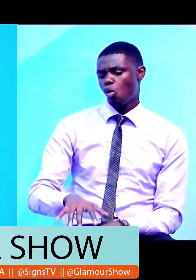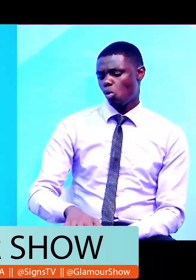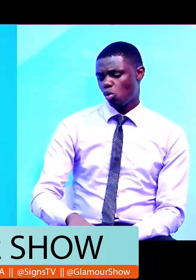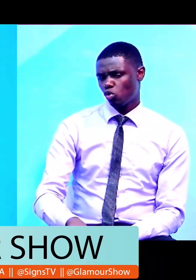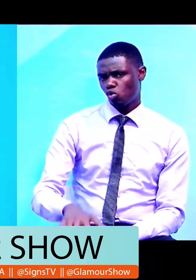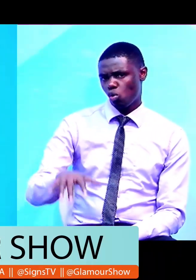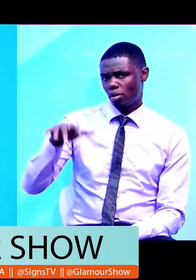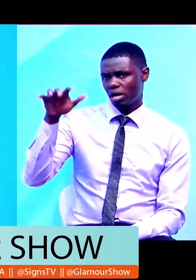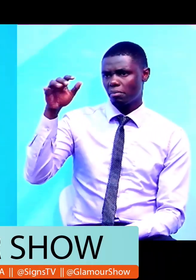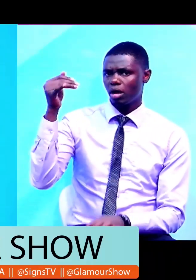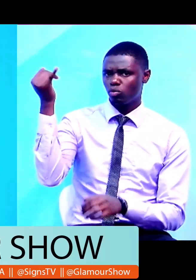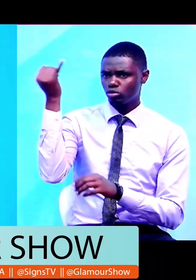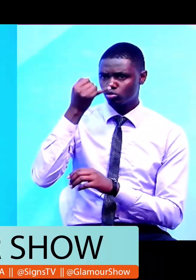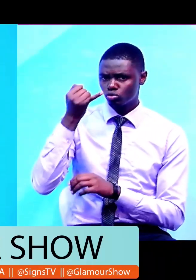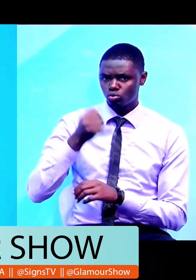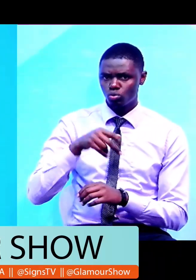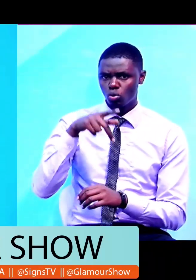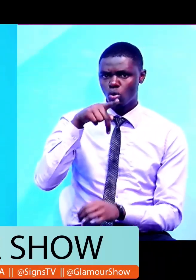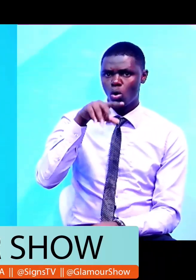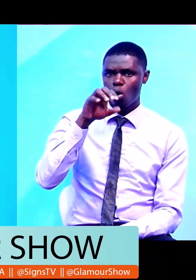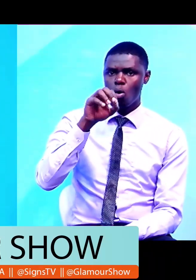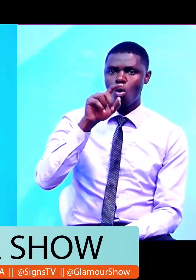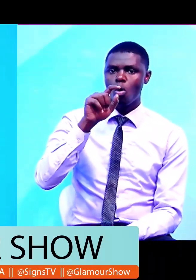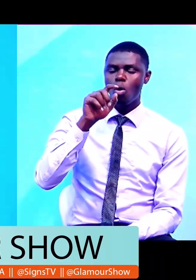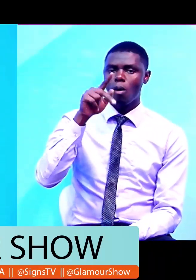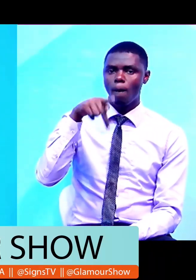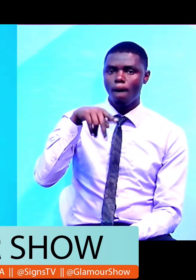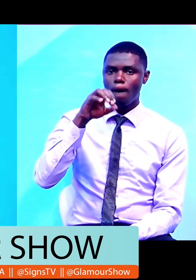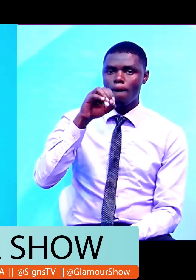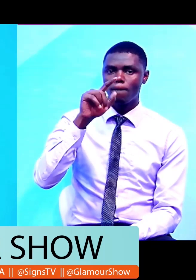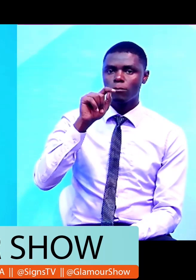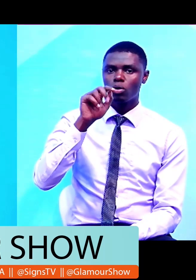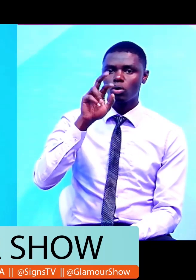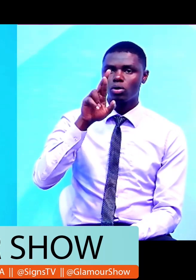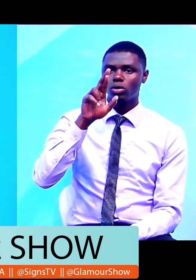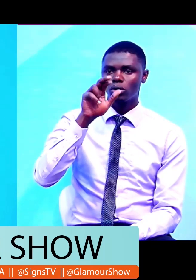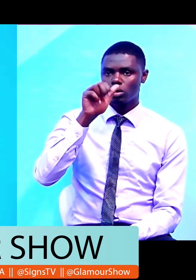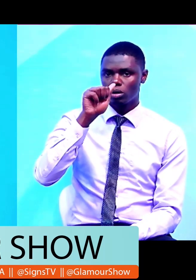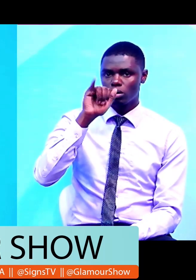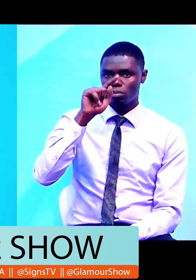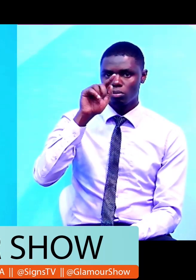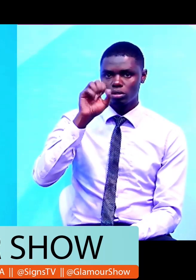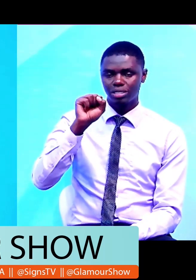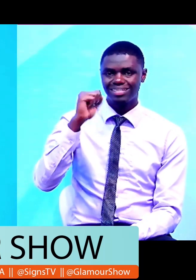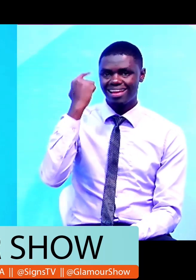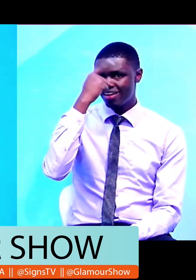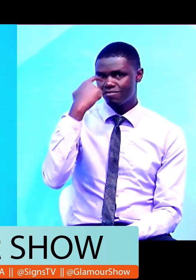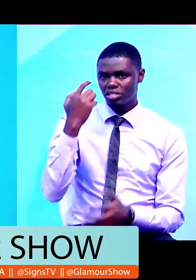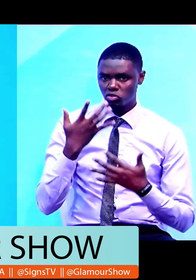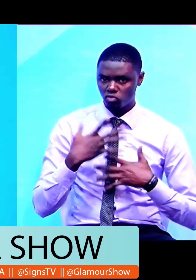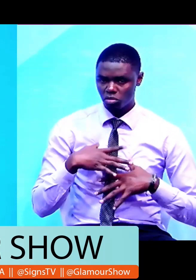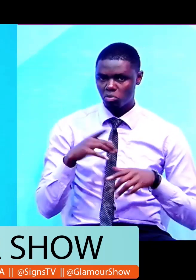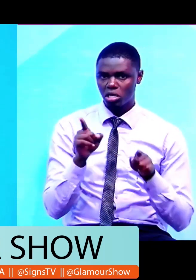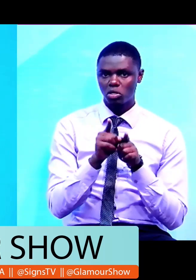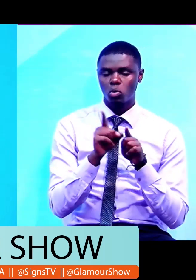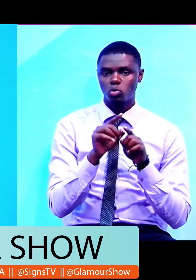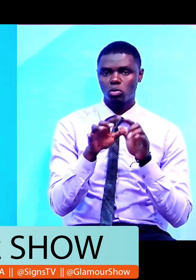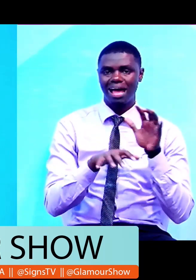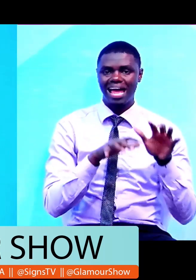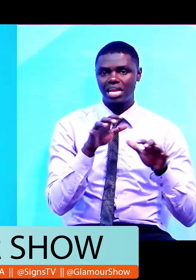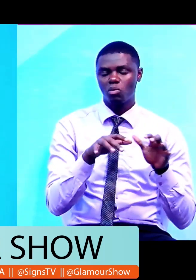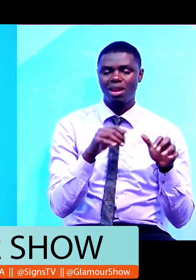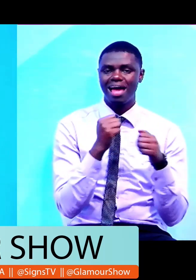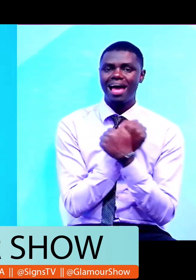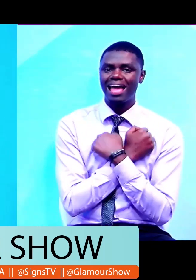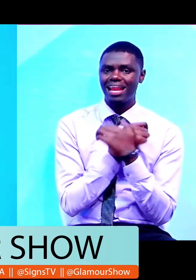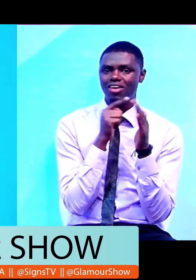to draw portraits, faces of people or animals. I loved the details that